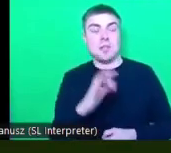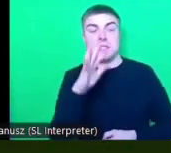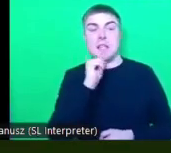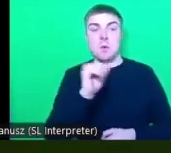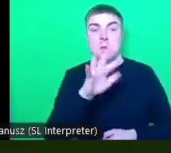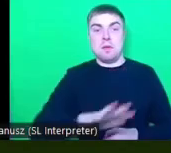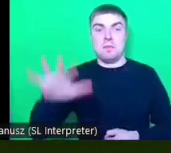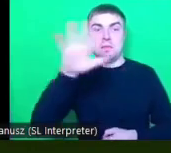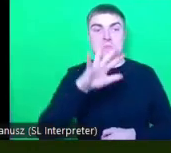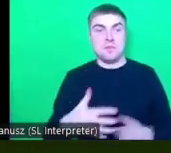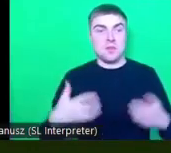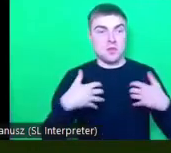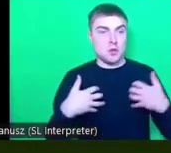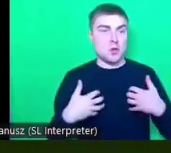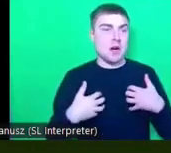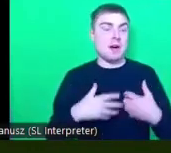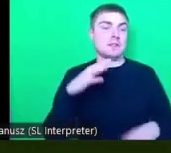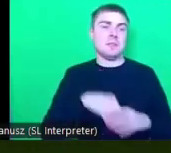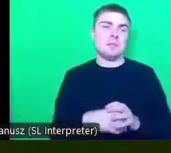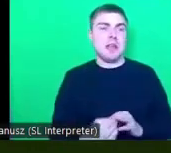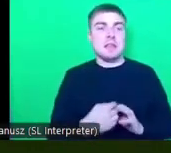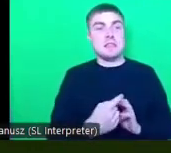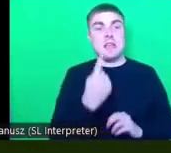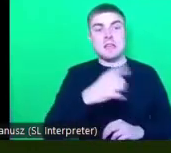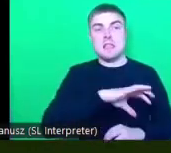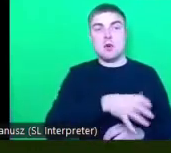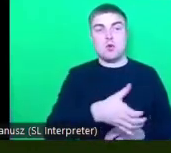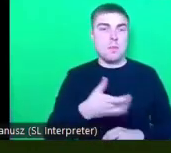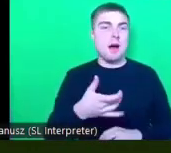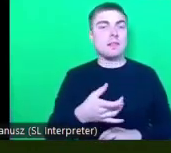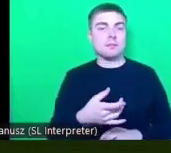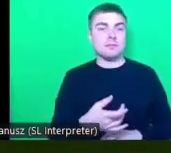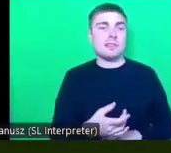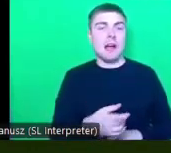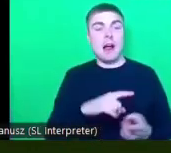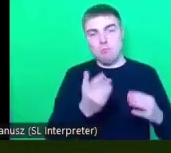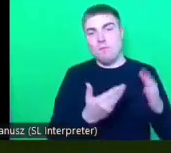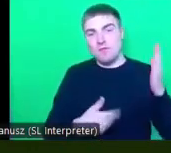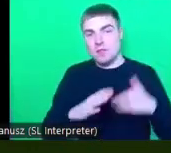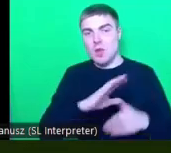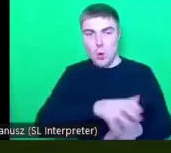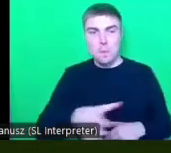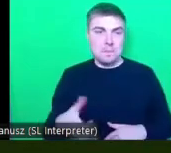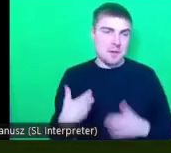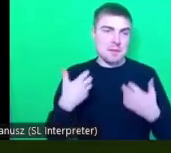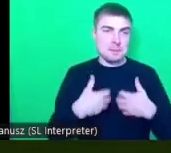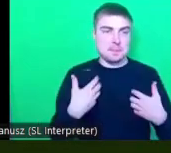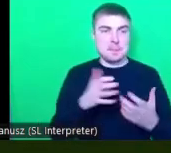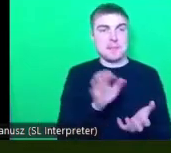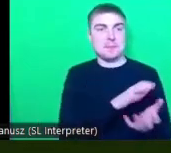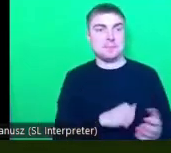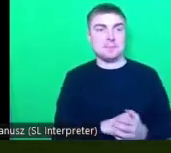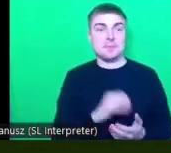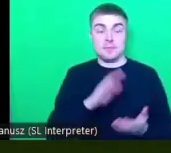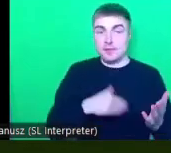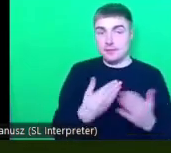we will zoom into the Scandinavian wolf population. So as you see on the previous map, we have